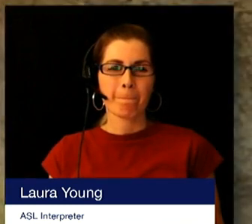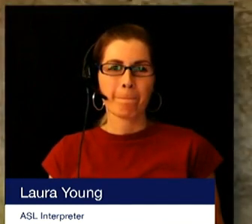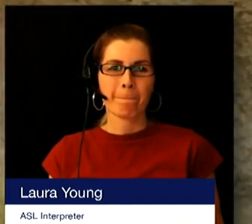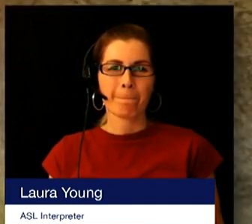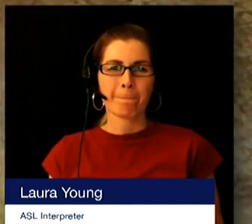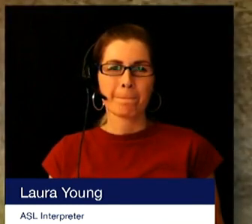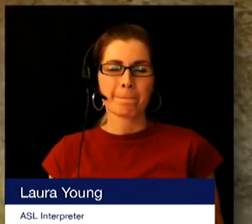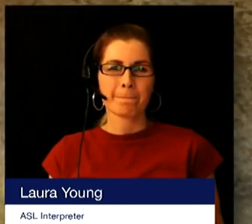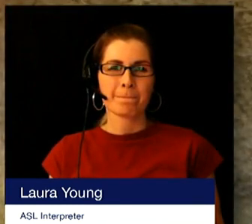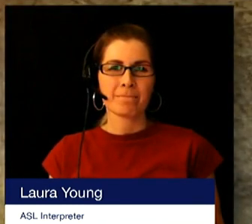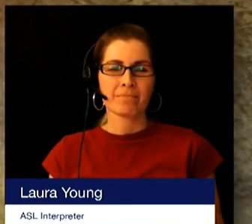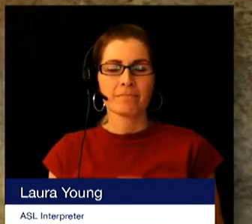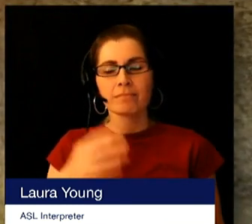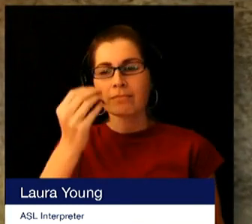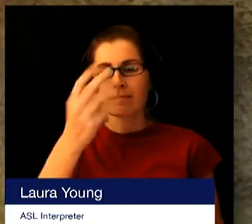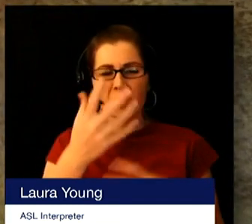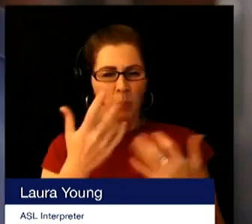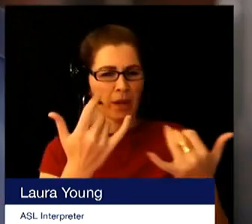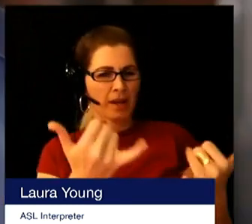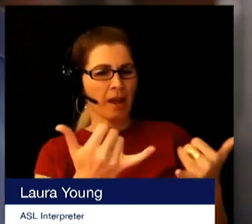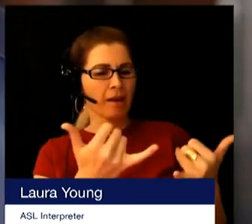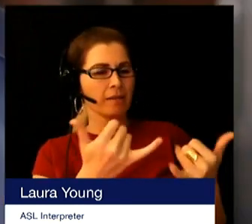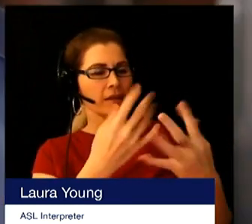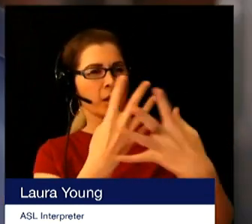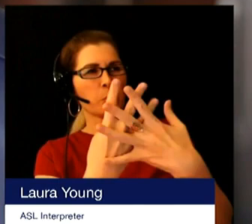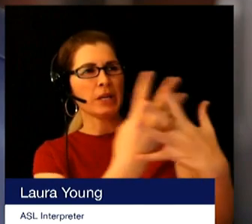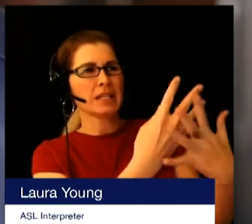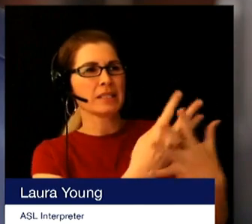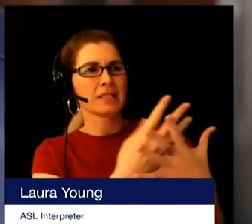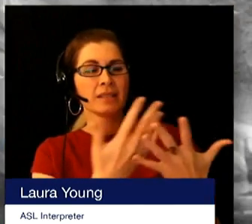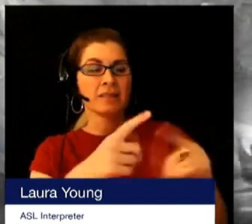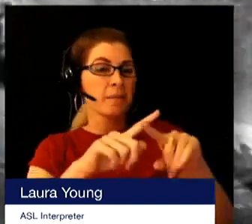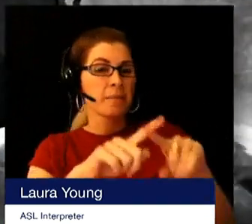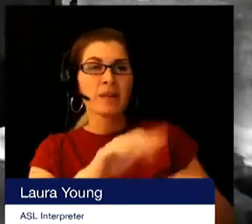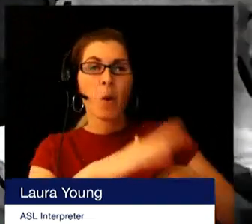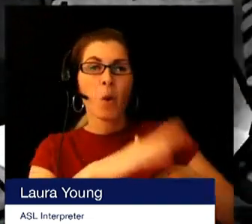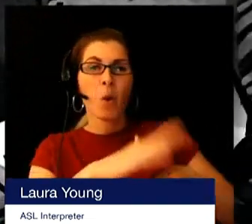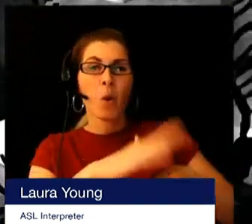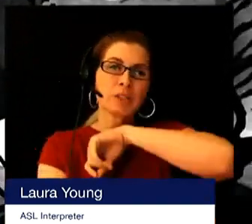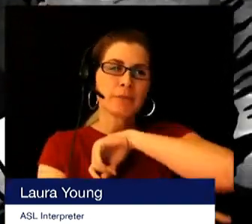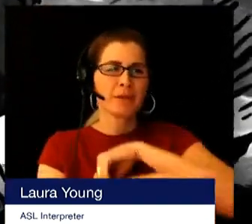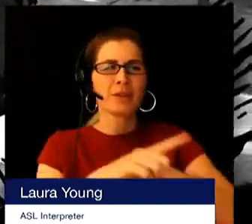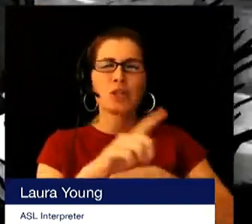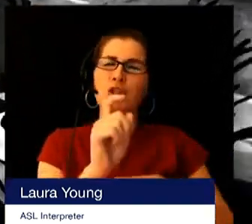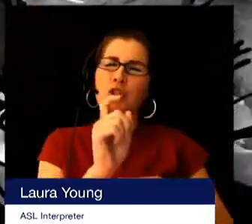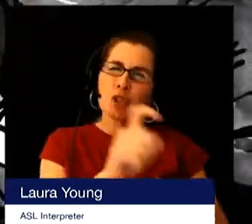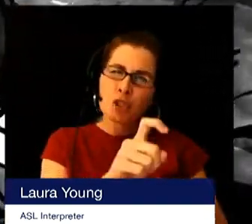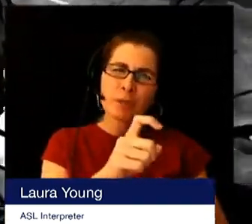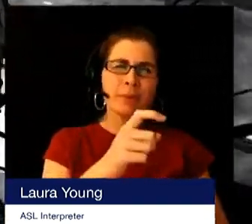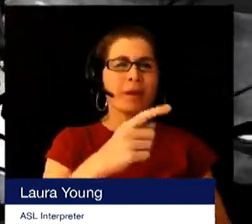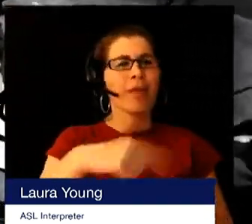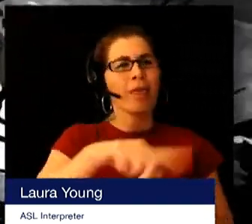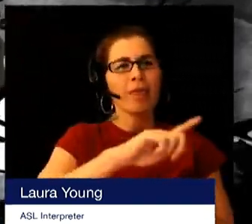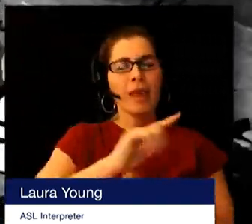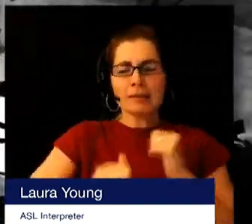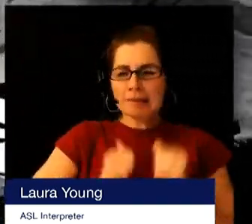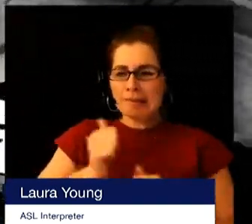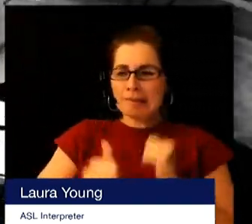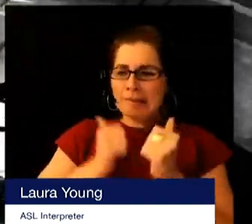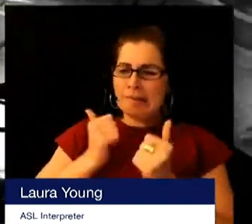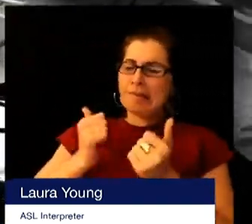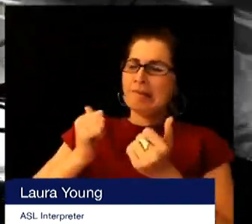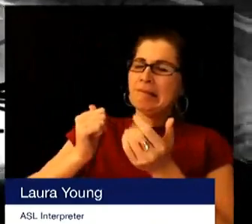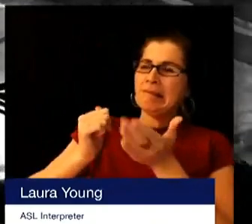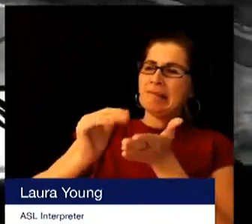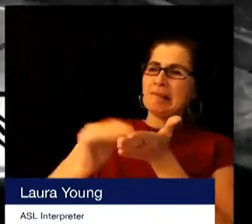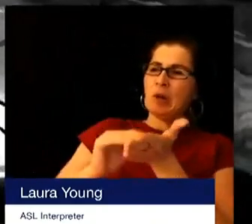Our prison system right now is based on punishment. It should be based on redemption. There's not some magic number of years